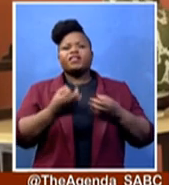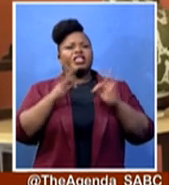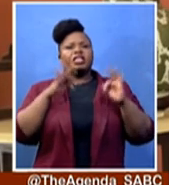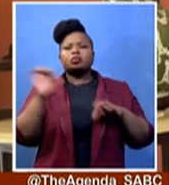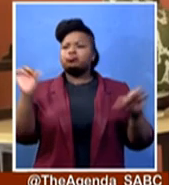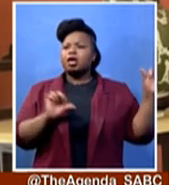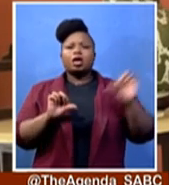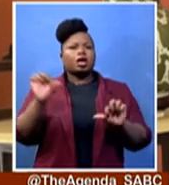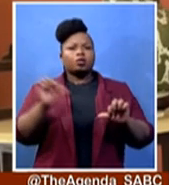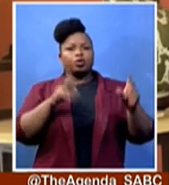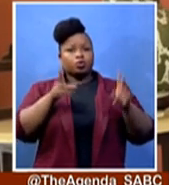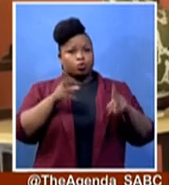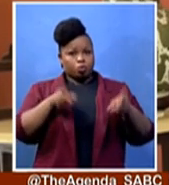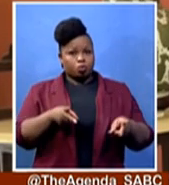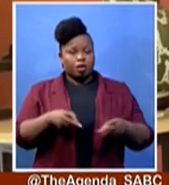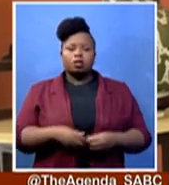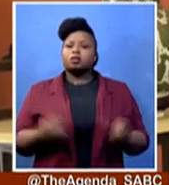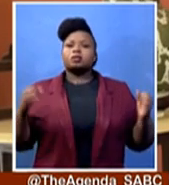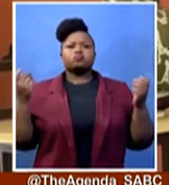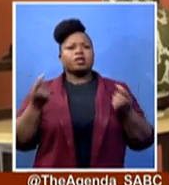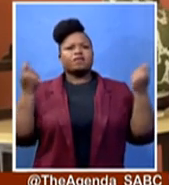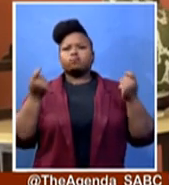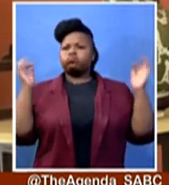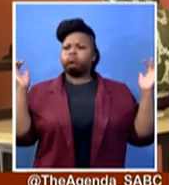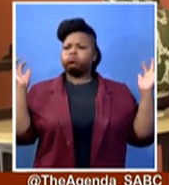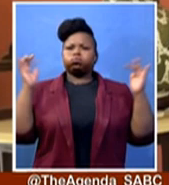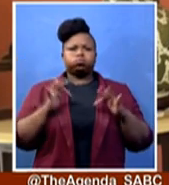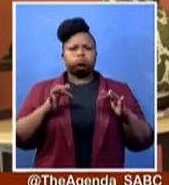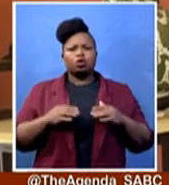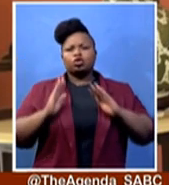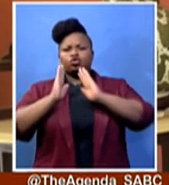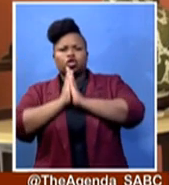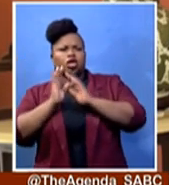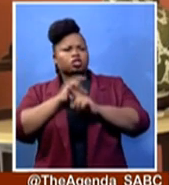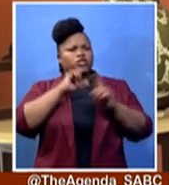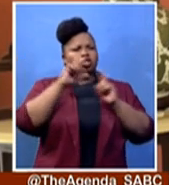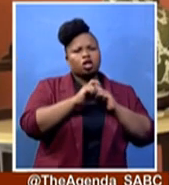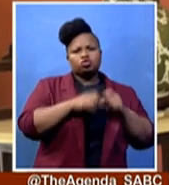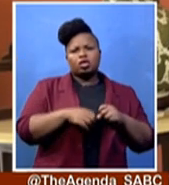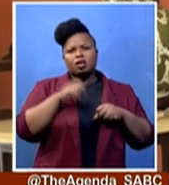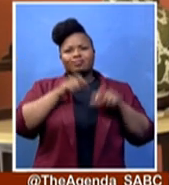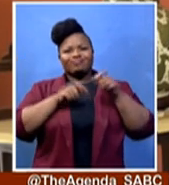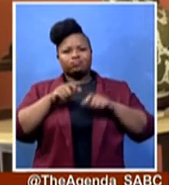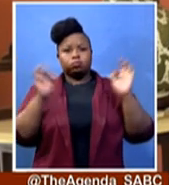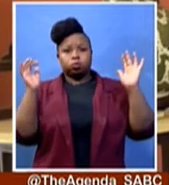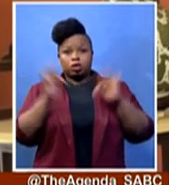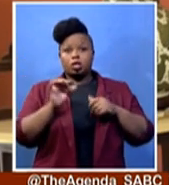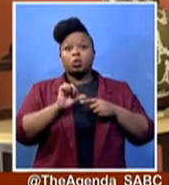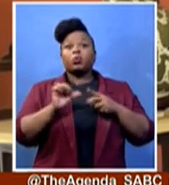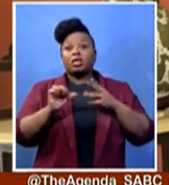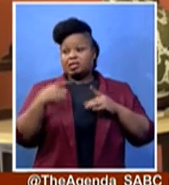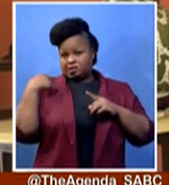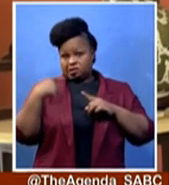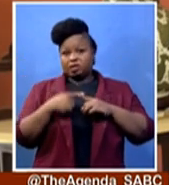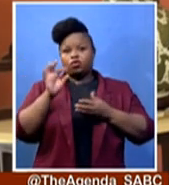events being held, both religious and cultural. You have, just until a few weeks ago, major election rallies also being held in different